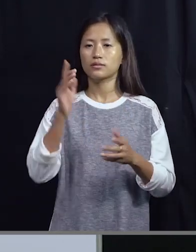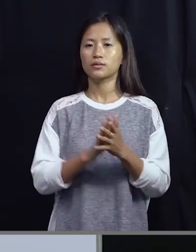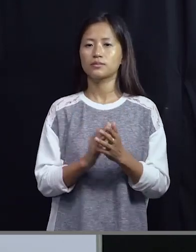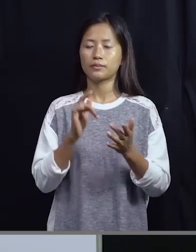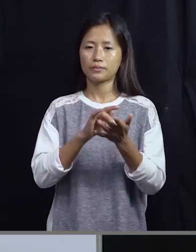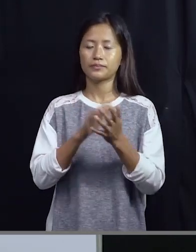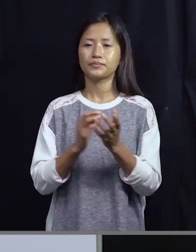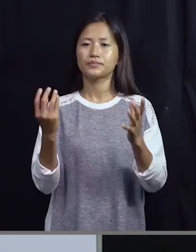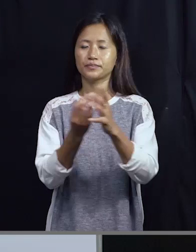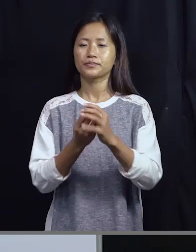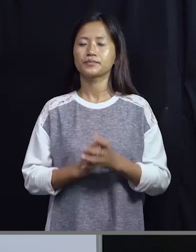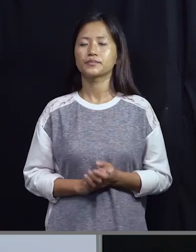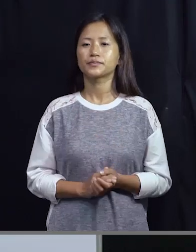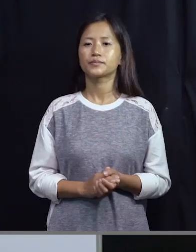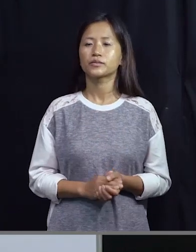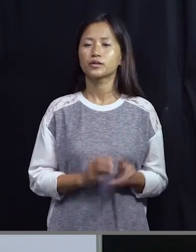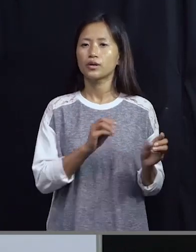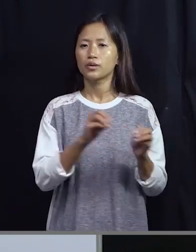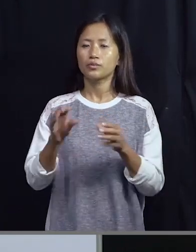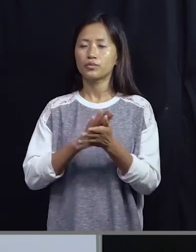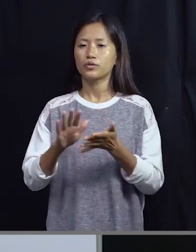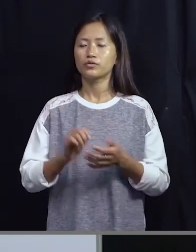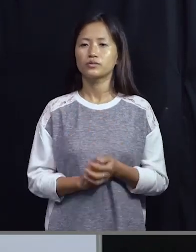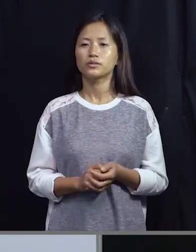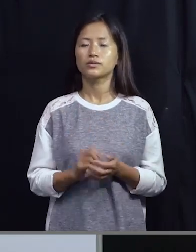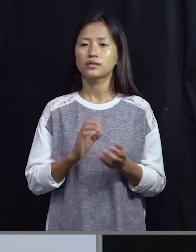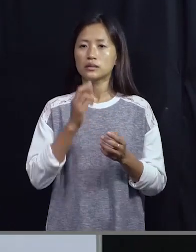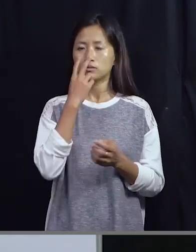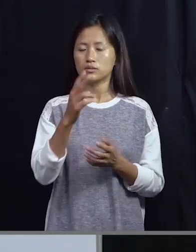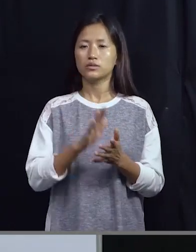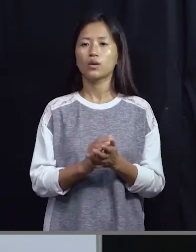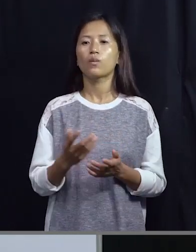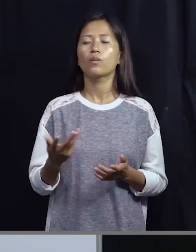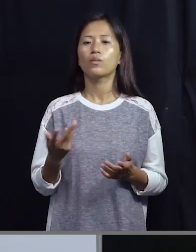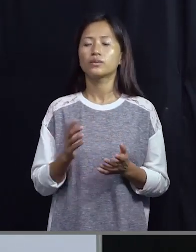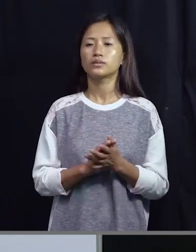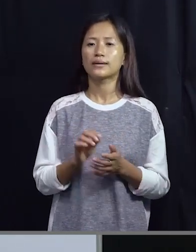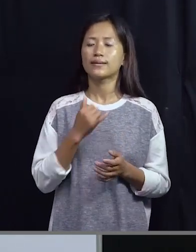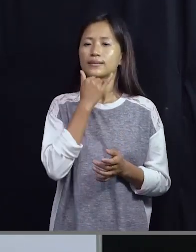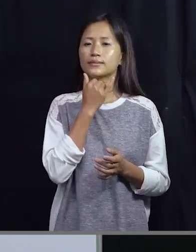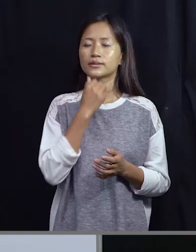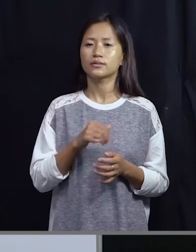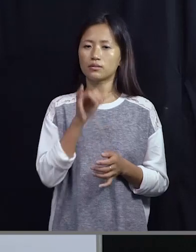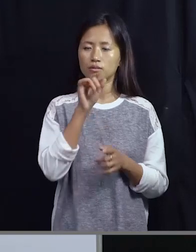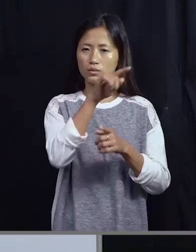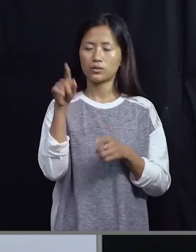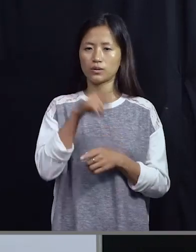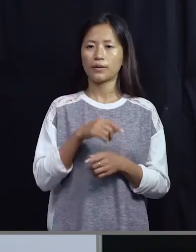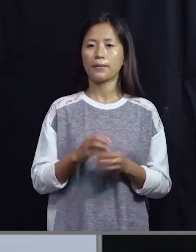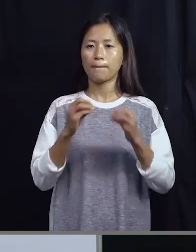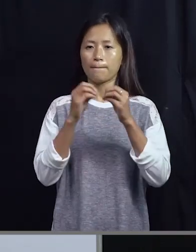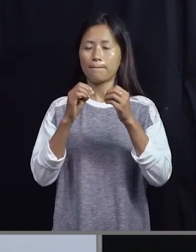So proofreading is a very important function of DNA polymerase to check whether there is any mistake or any wrong base pairs in